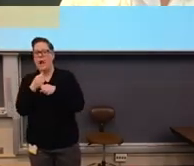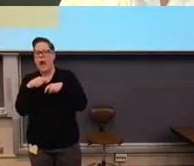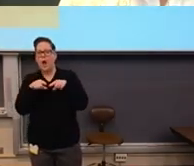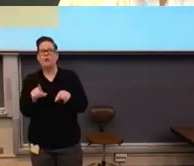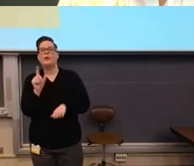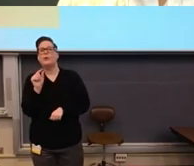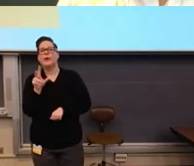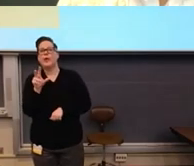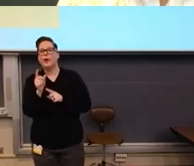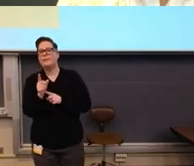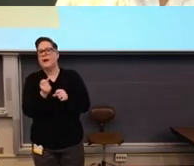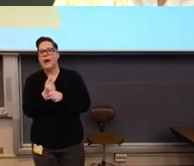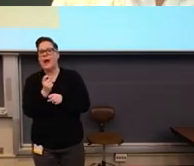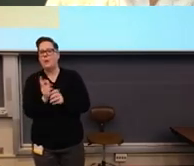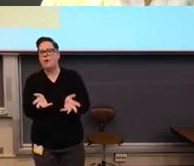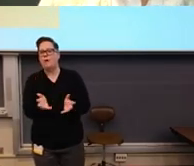minute annual visit.